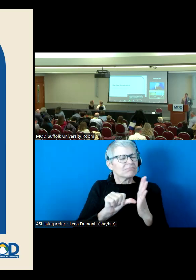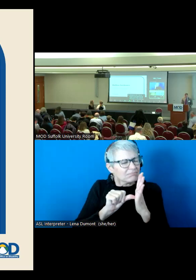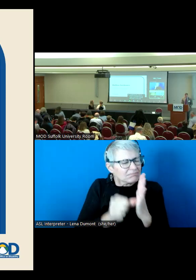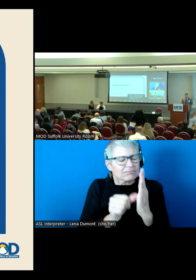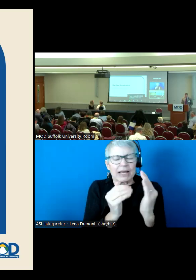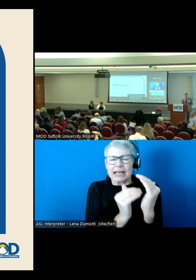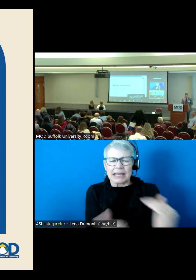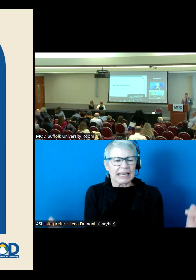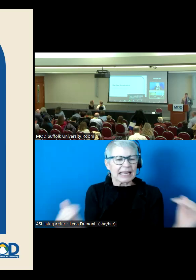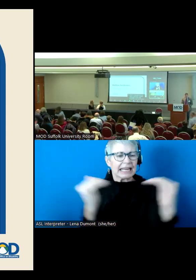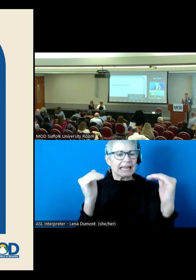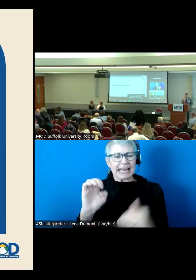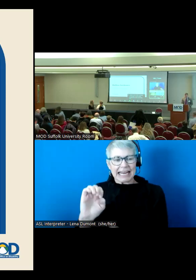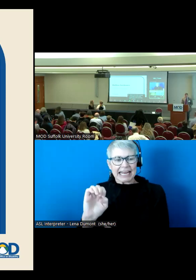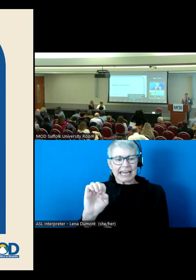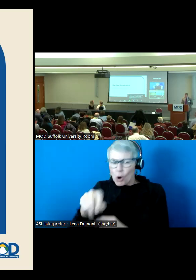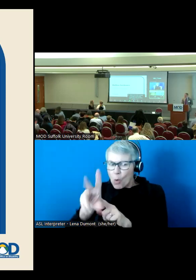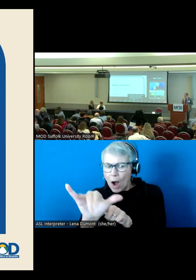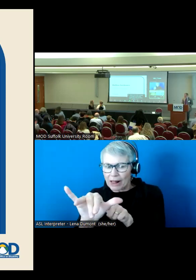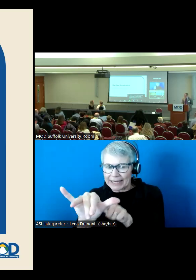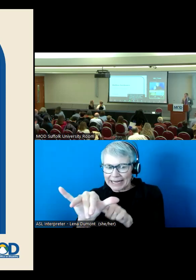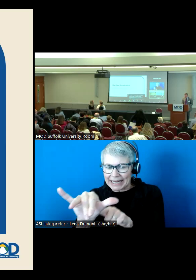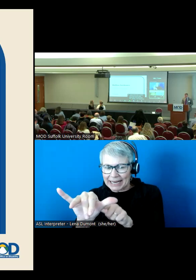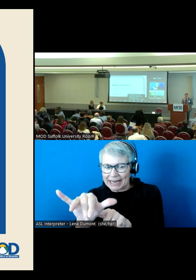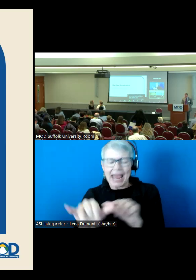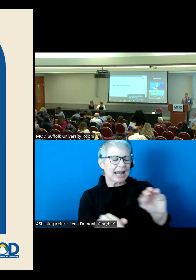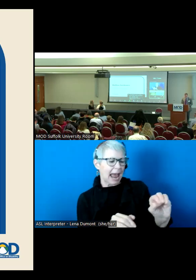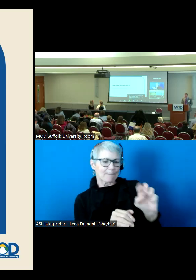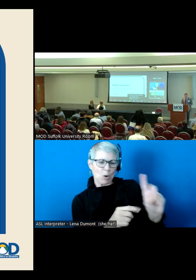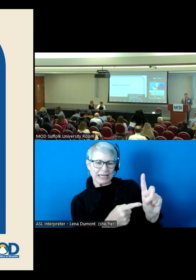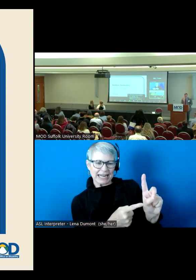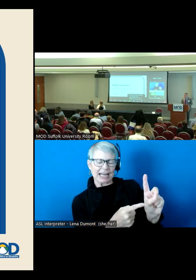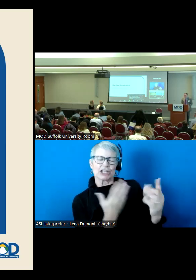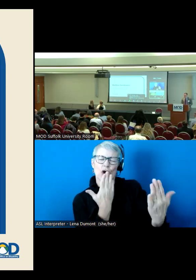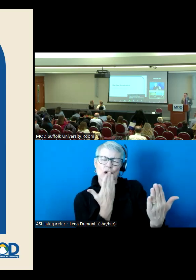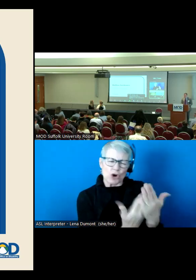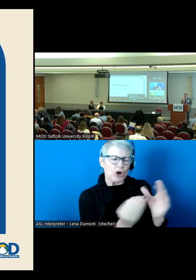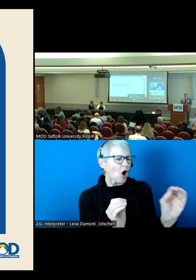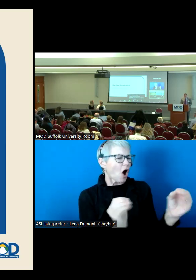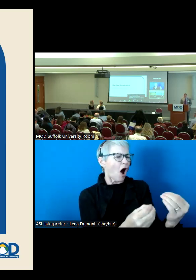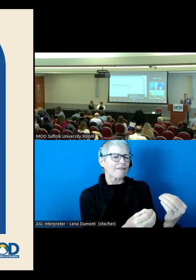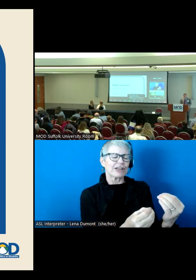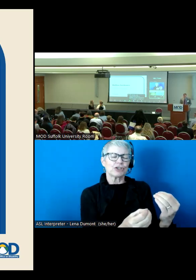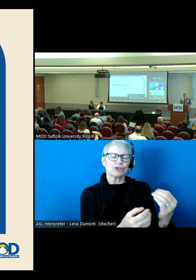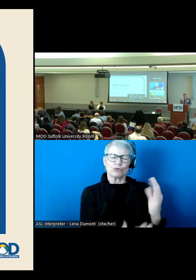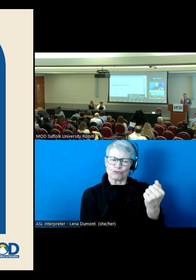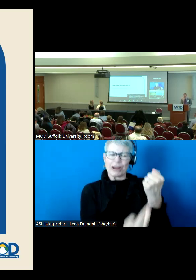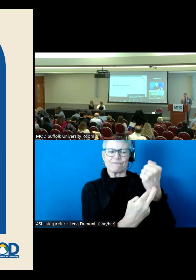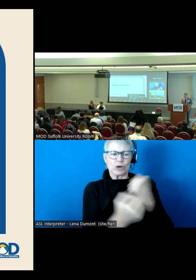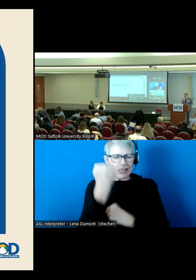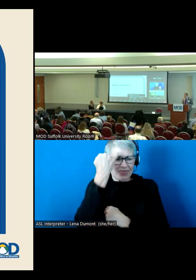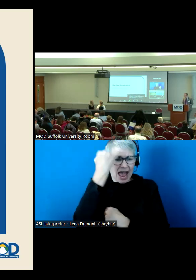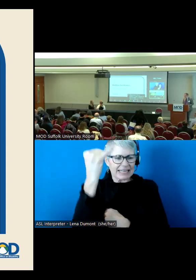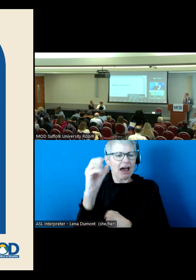And Mass Office of Disability is a great example of how that can happen. So thank you again for having me here today. Mary and the team